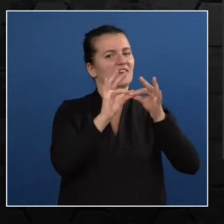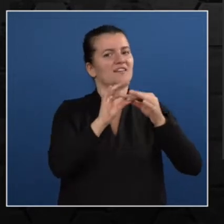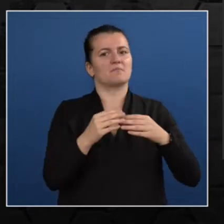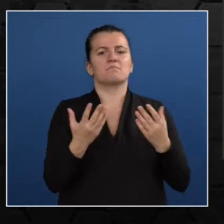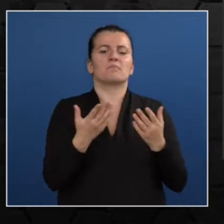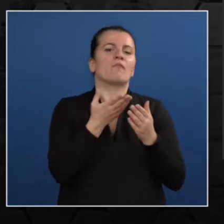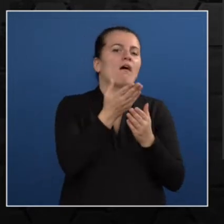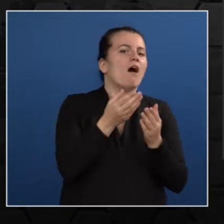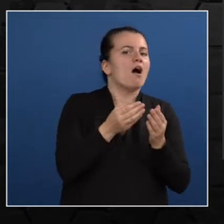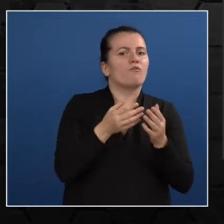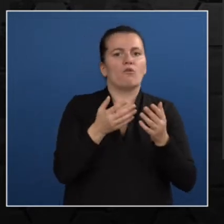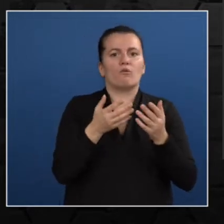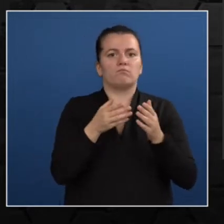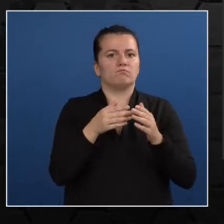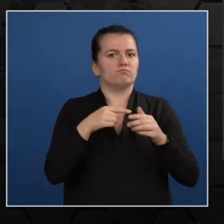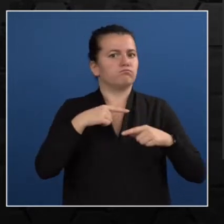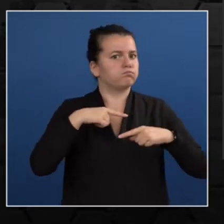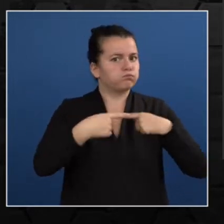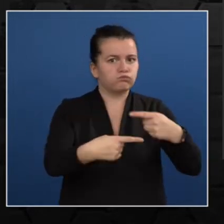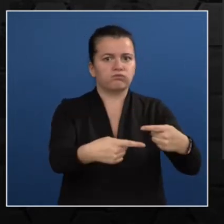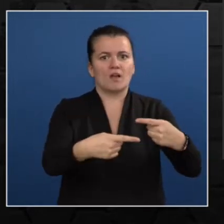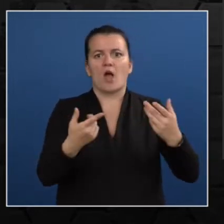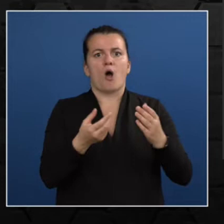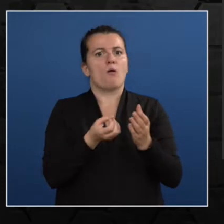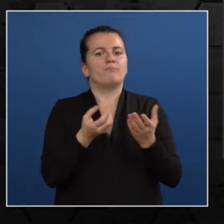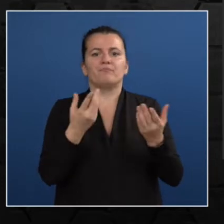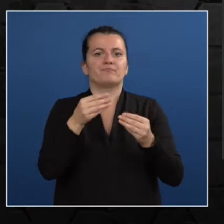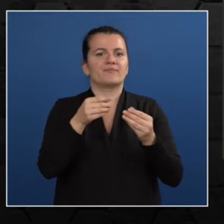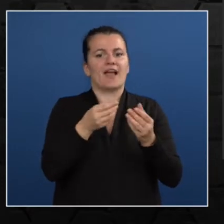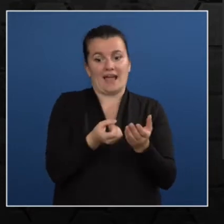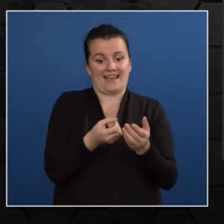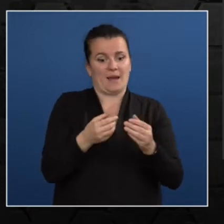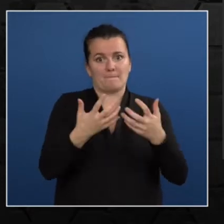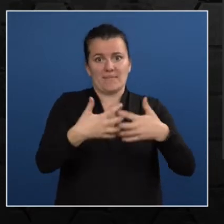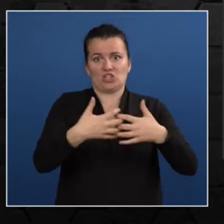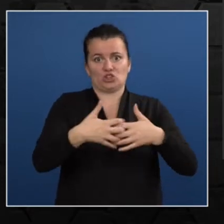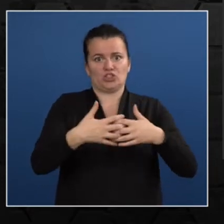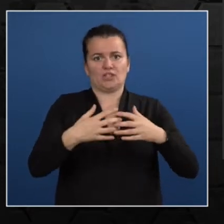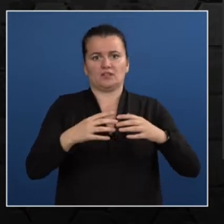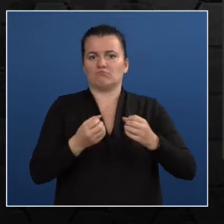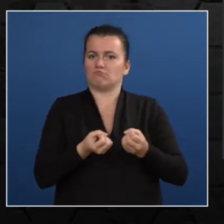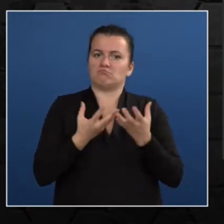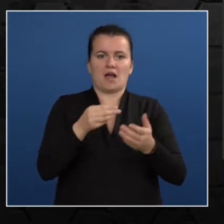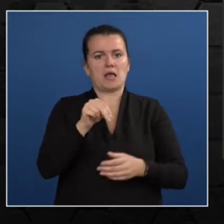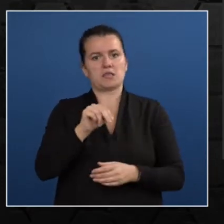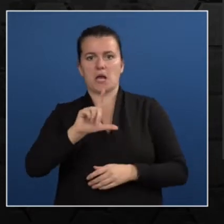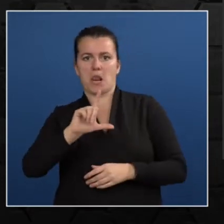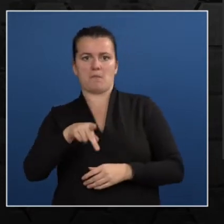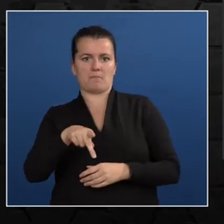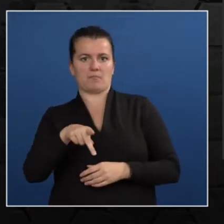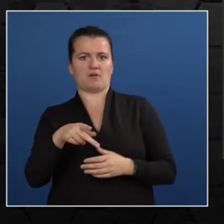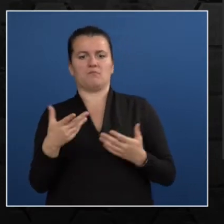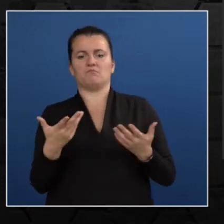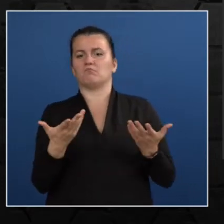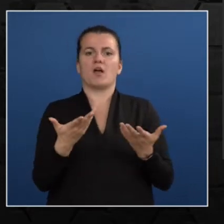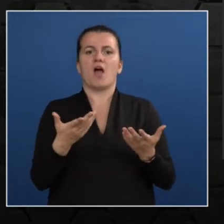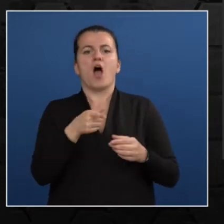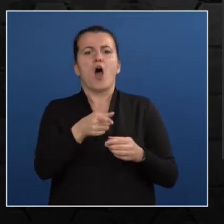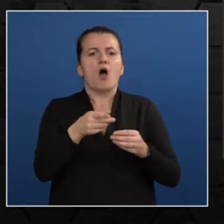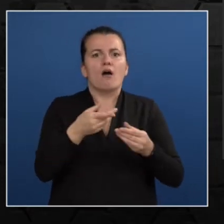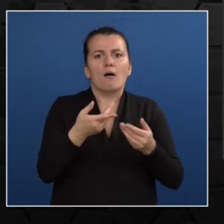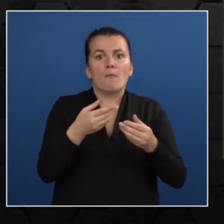not related to computer science at all. Like, let's say you're writing a regex or a pattern matching algorithm in NLP for